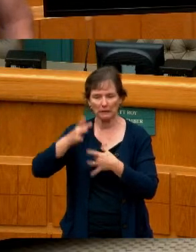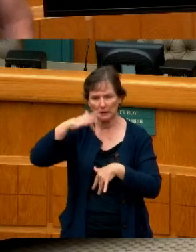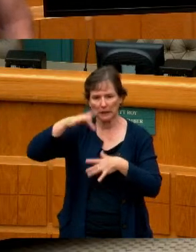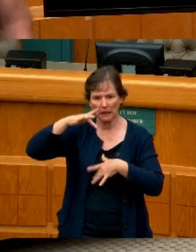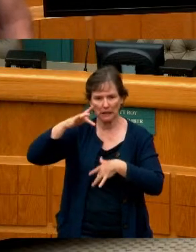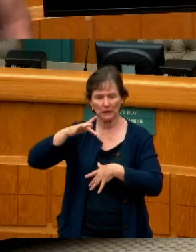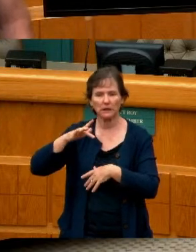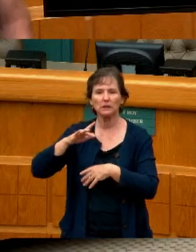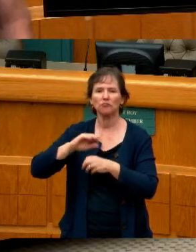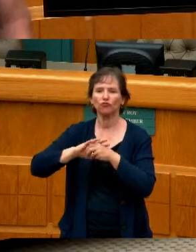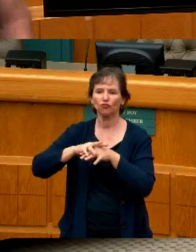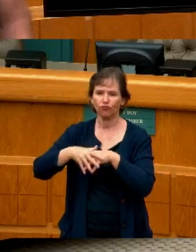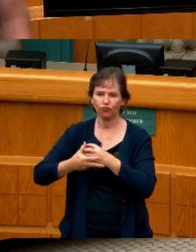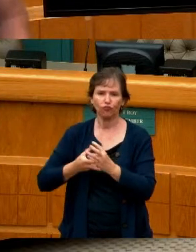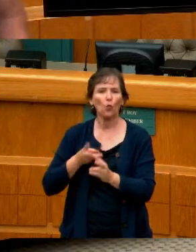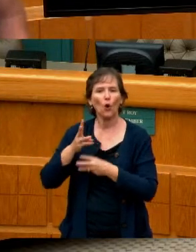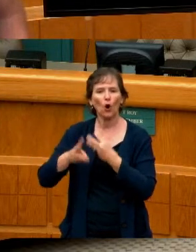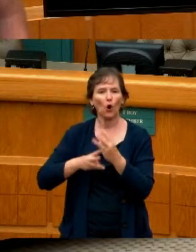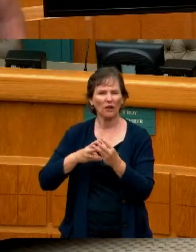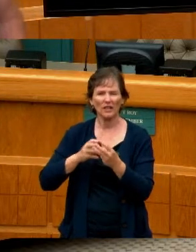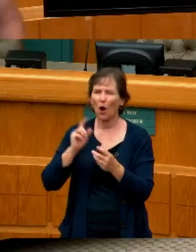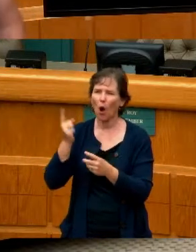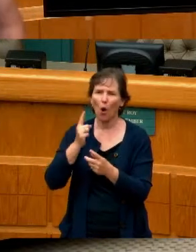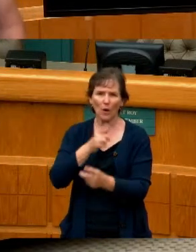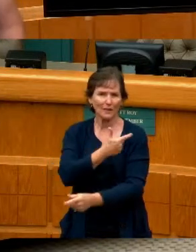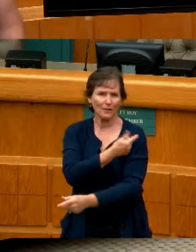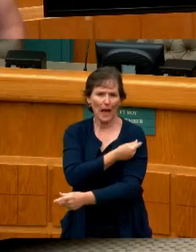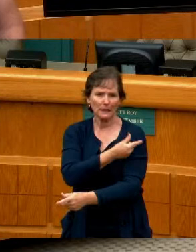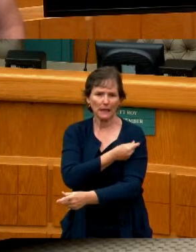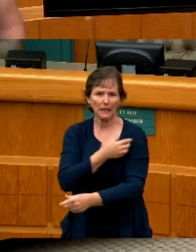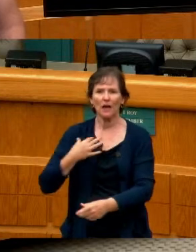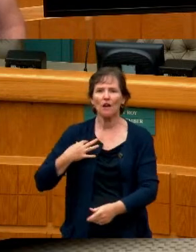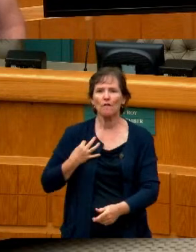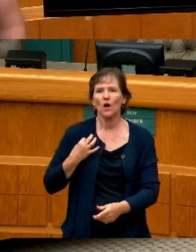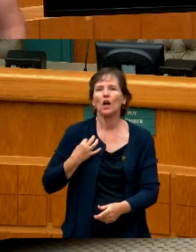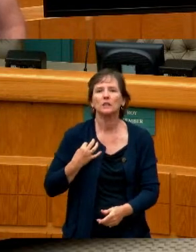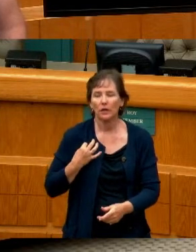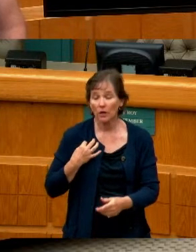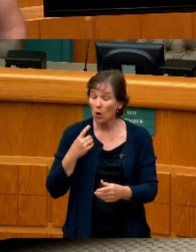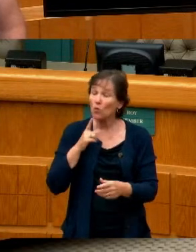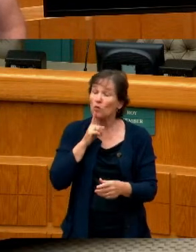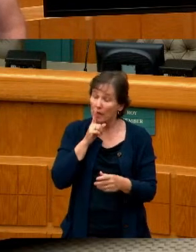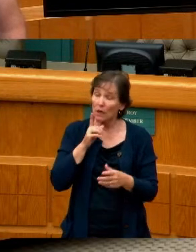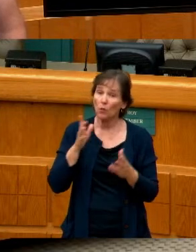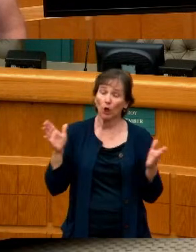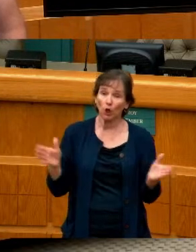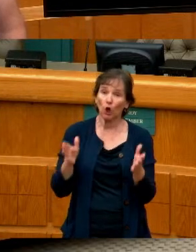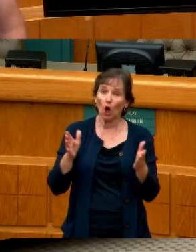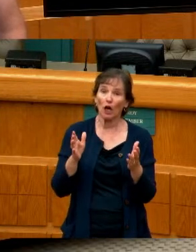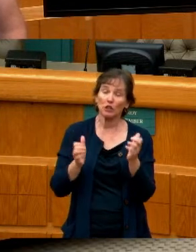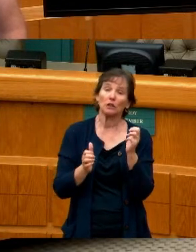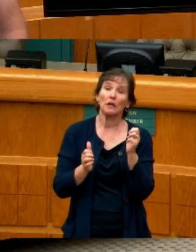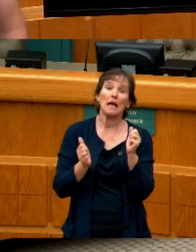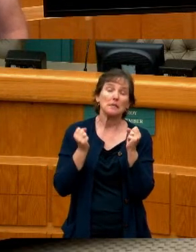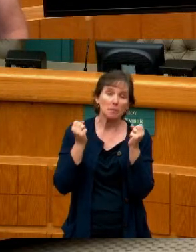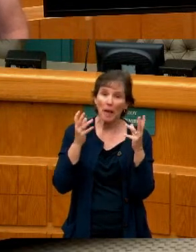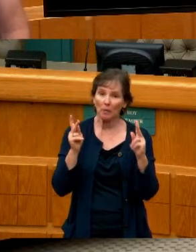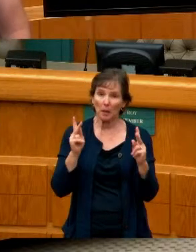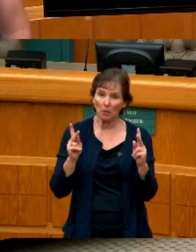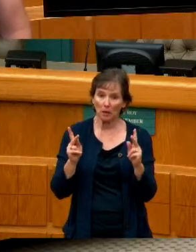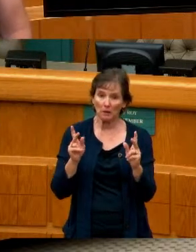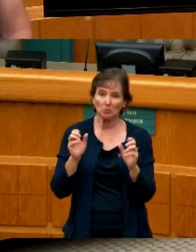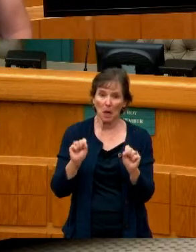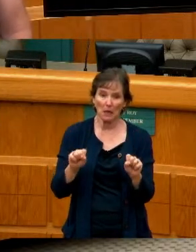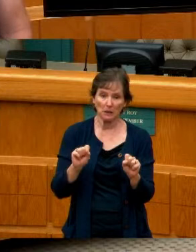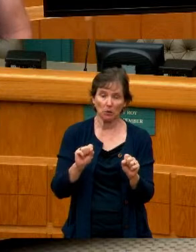Never. So when you have a pandemic, the vaccines are voluntary. So if you want to get vaccinated, that's your option. We do